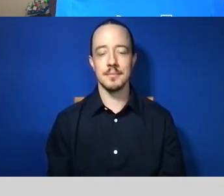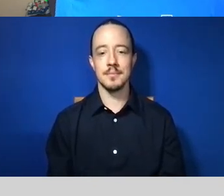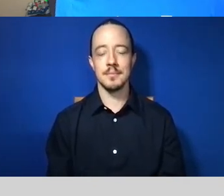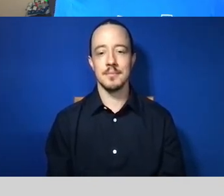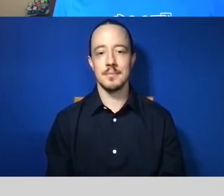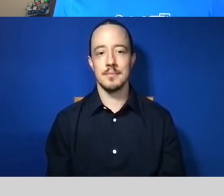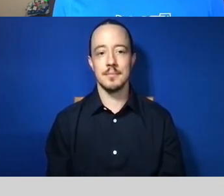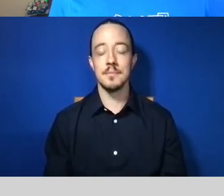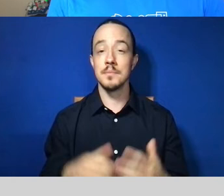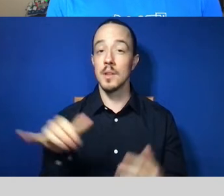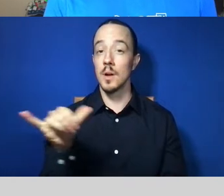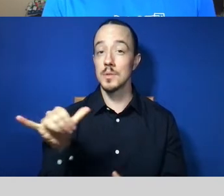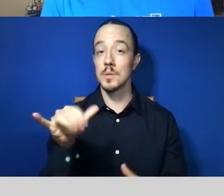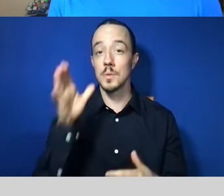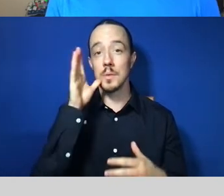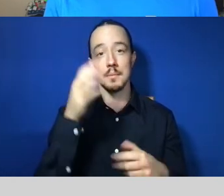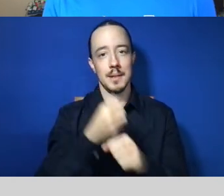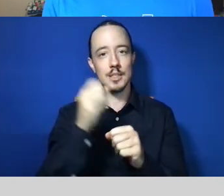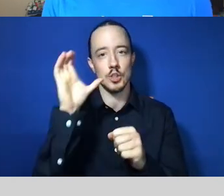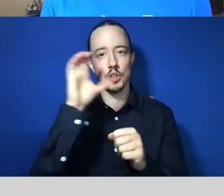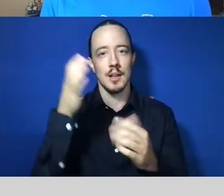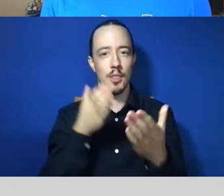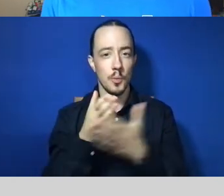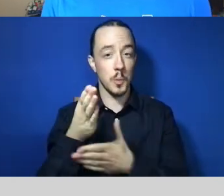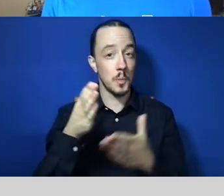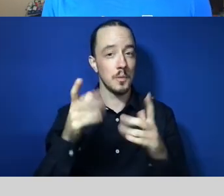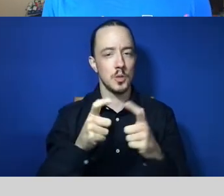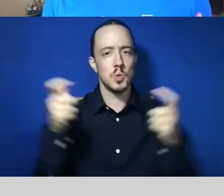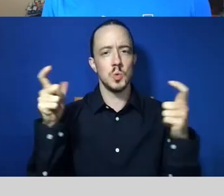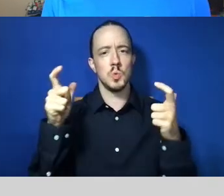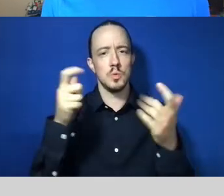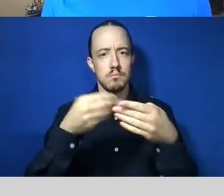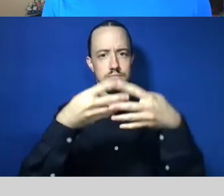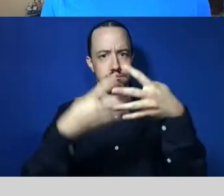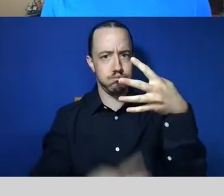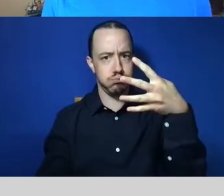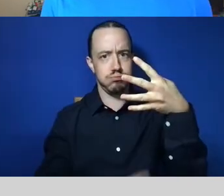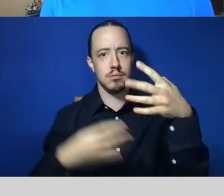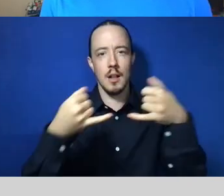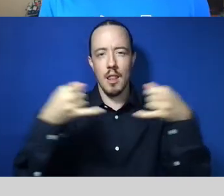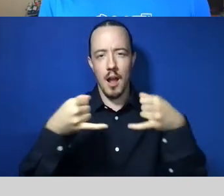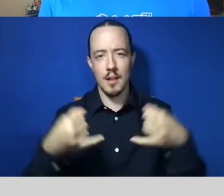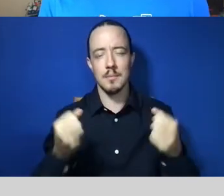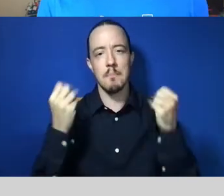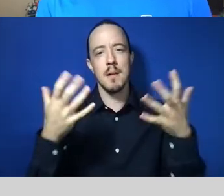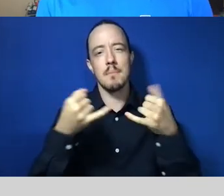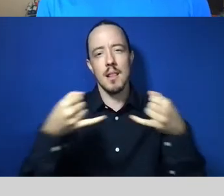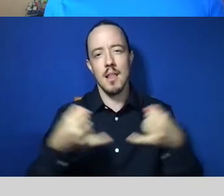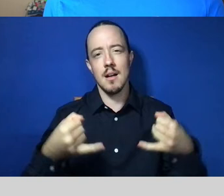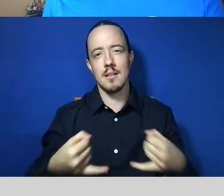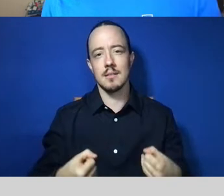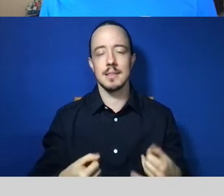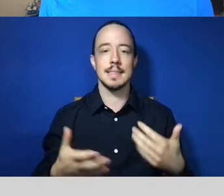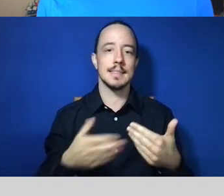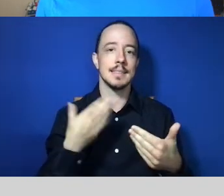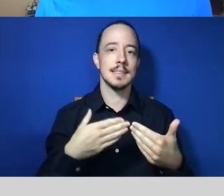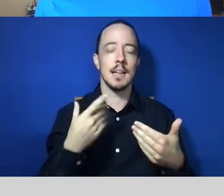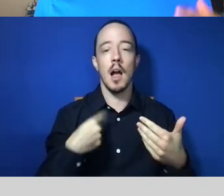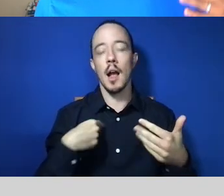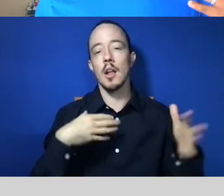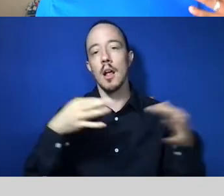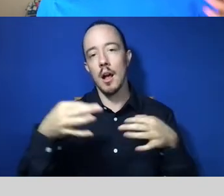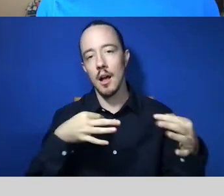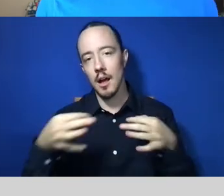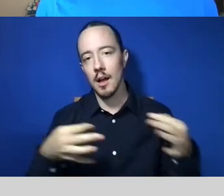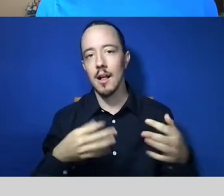Elasticsearch baked-in visualization tools. It also made searching through extremely large data sets a breeze. I could go on and on